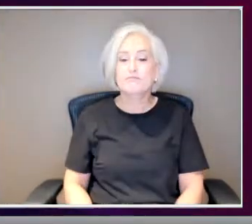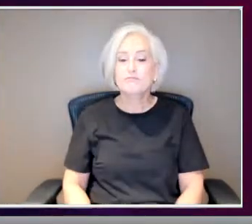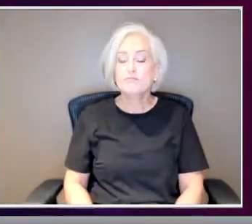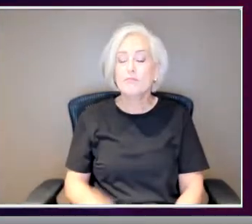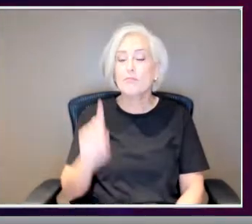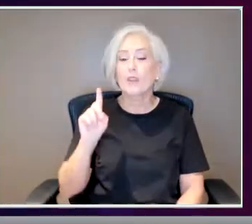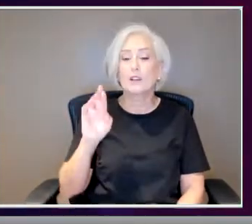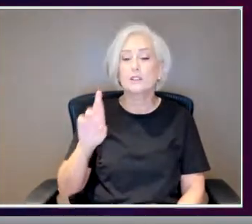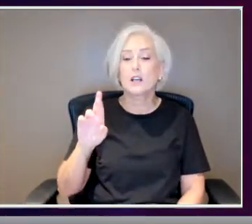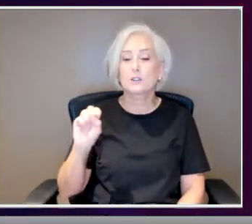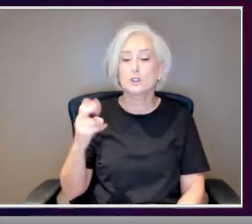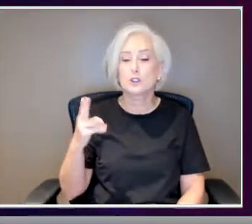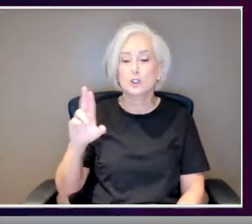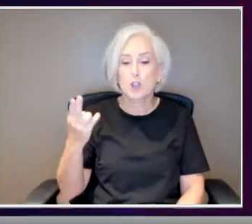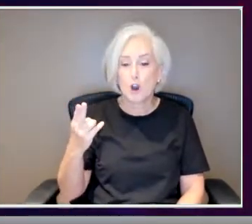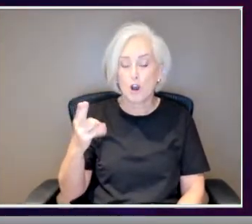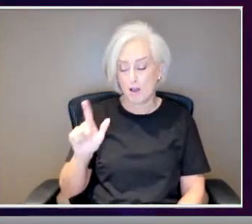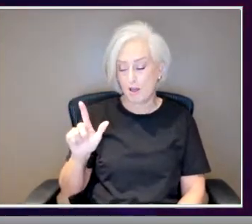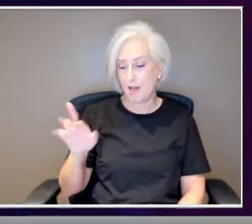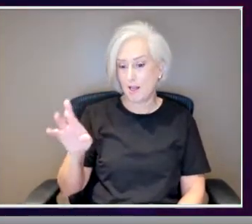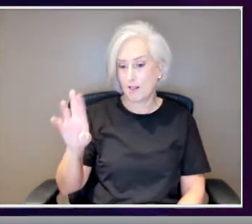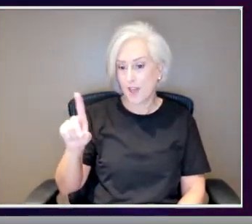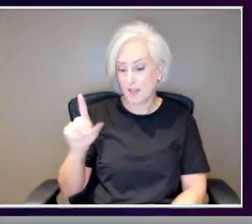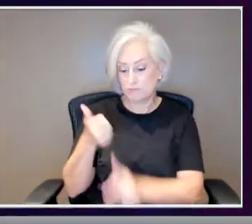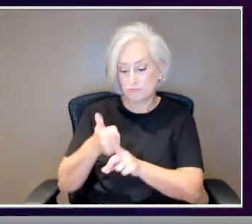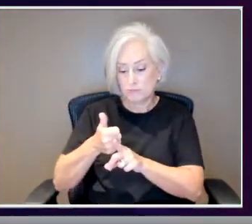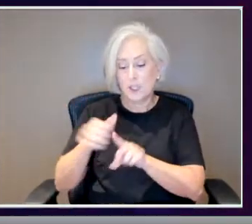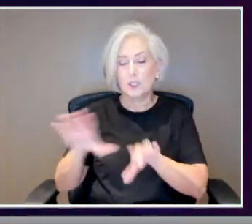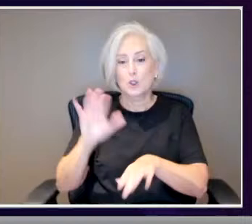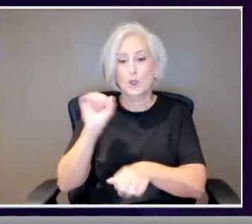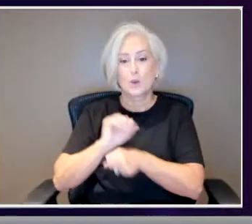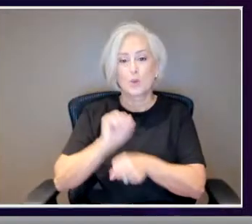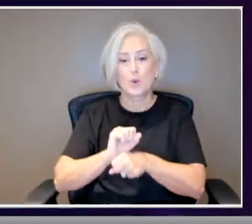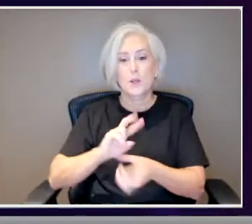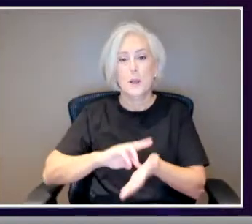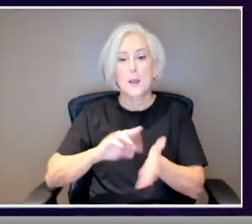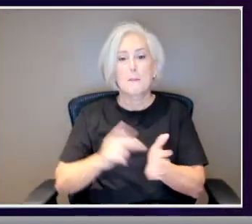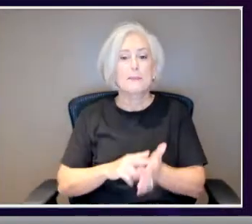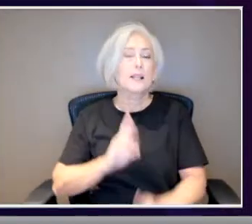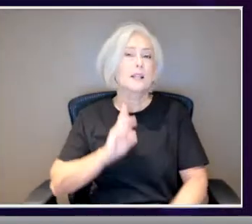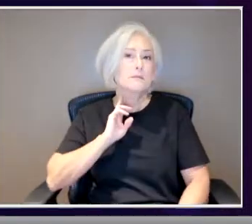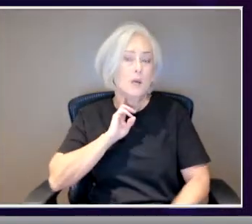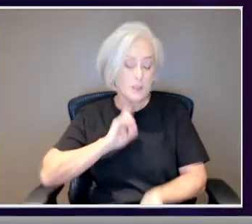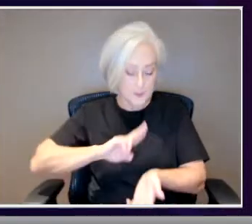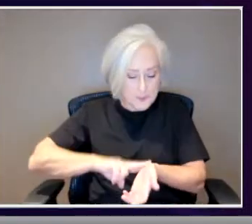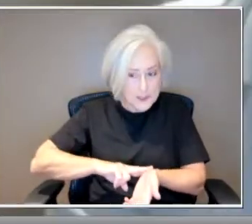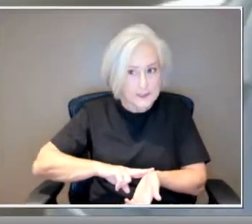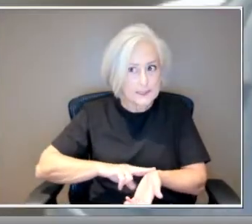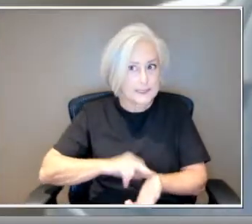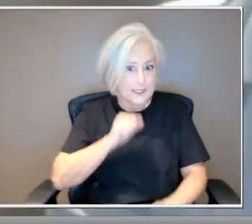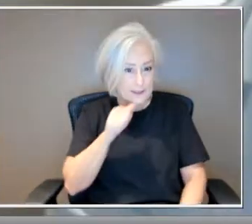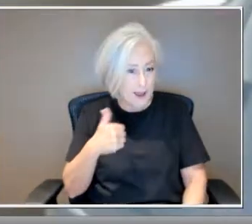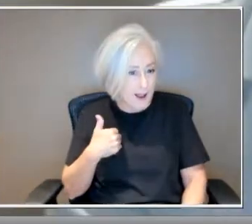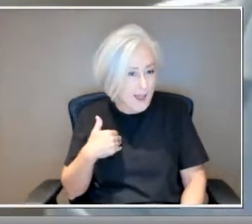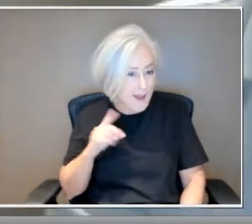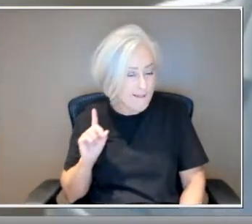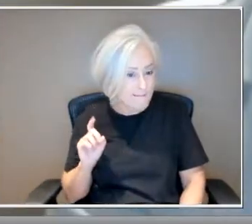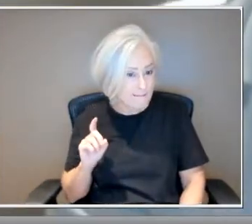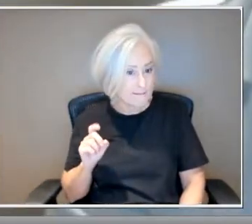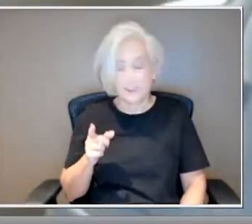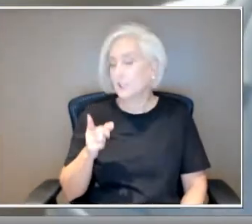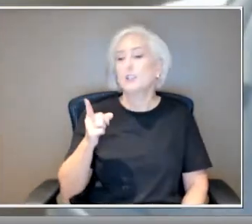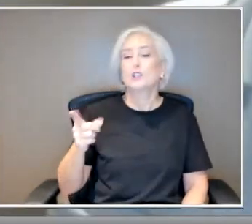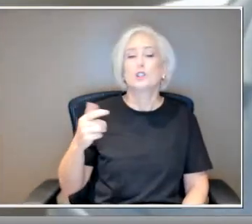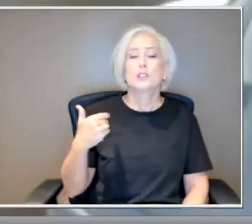work, Erica doesn't have a heartbeat or a pulse, right? I mean, she does have, but it's